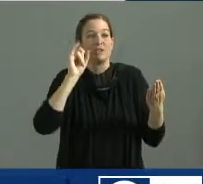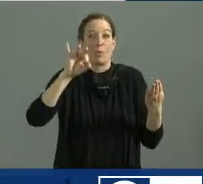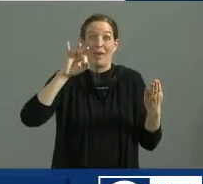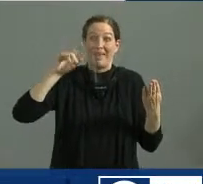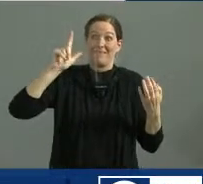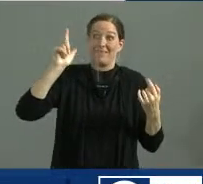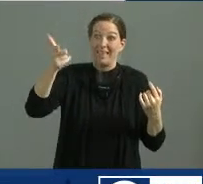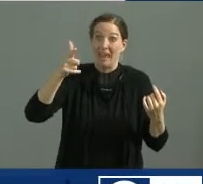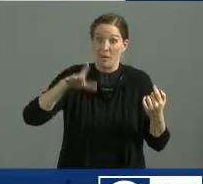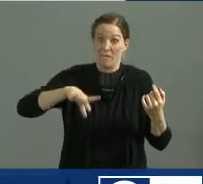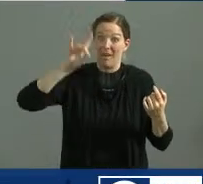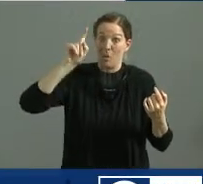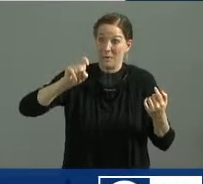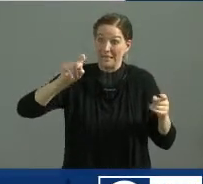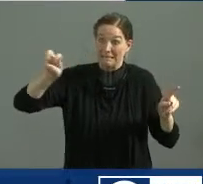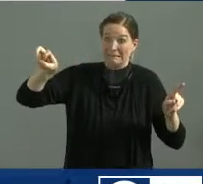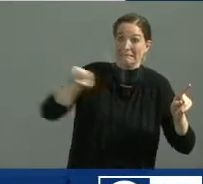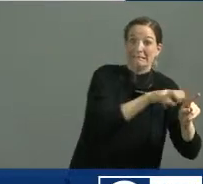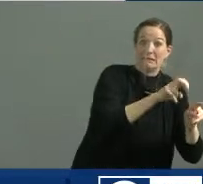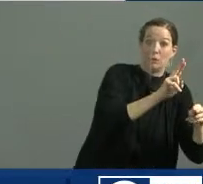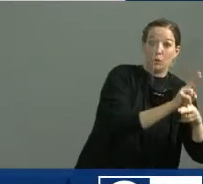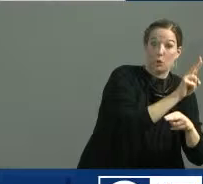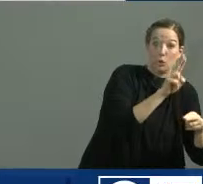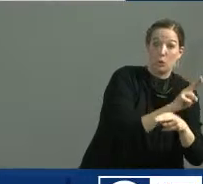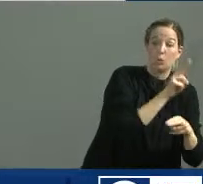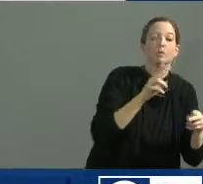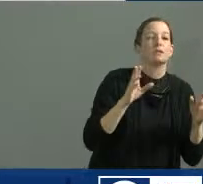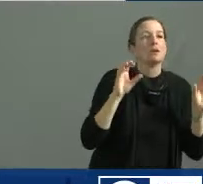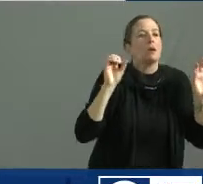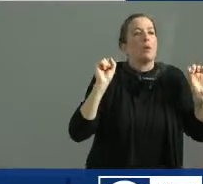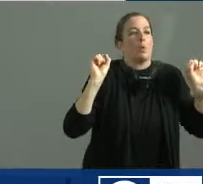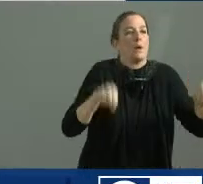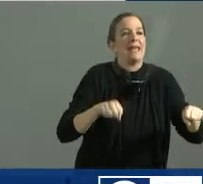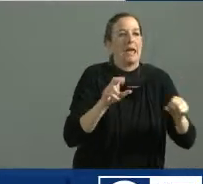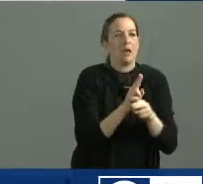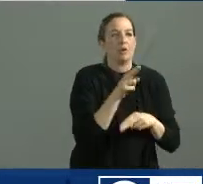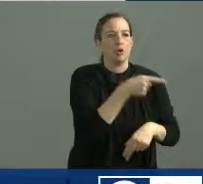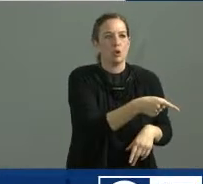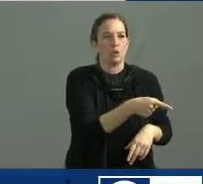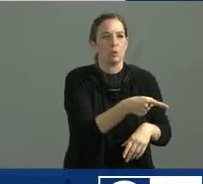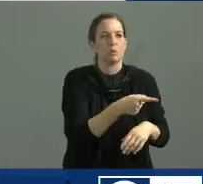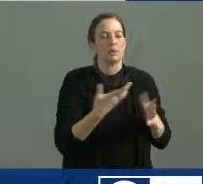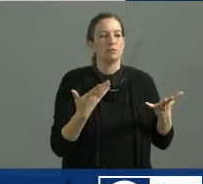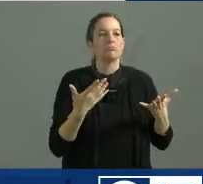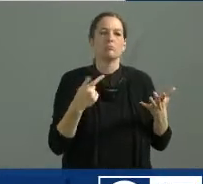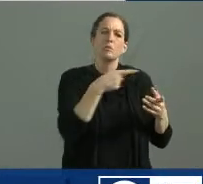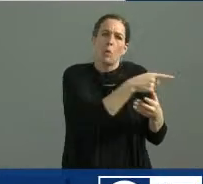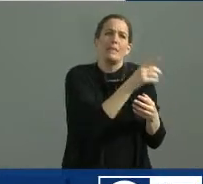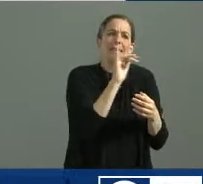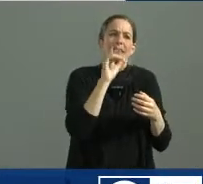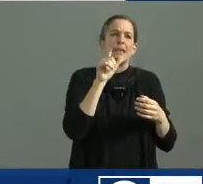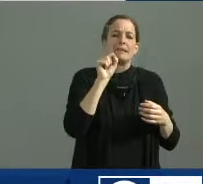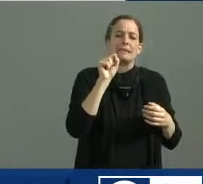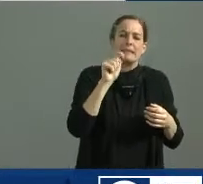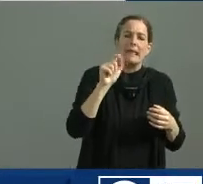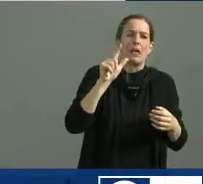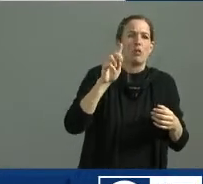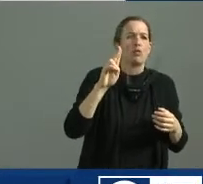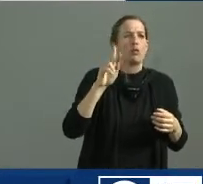into those, we can do that. So St. Luke's is always an option if those beds fill, but we still have